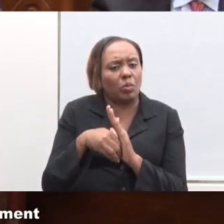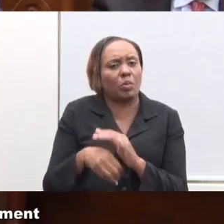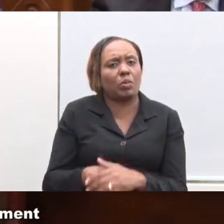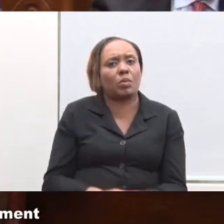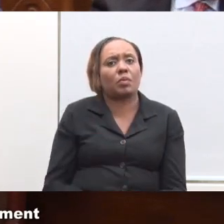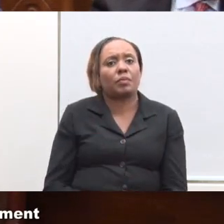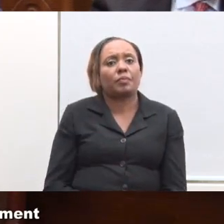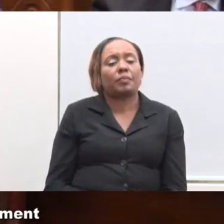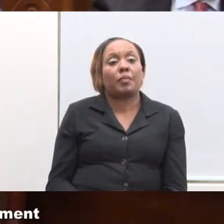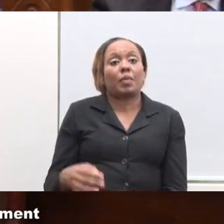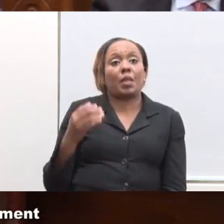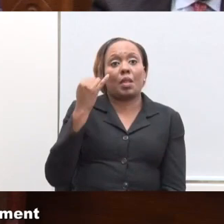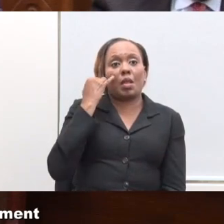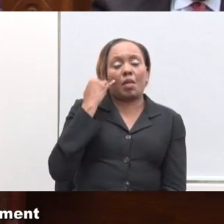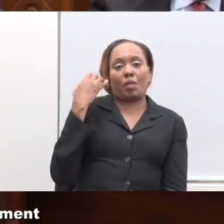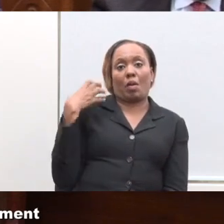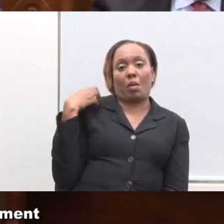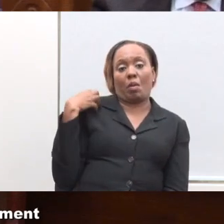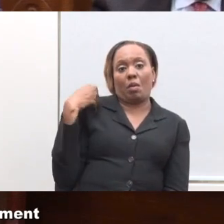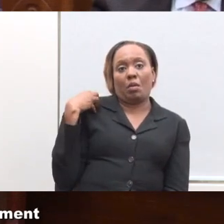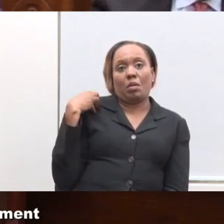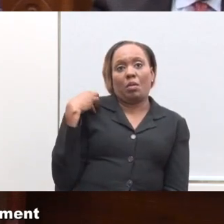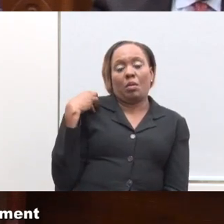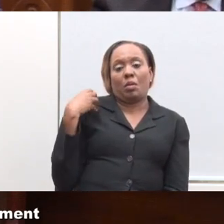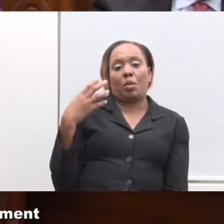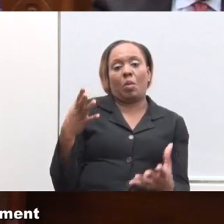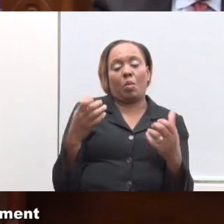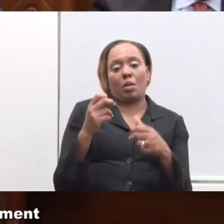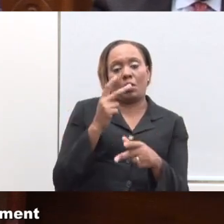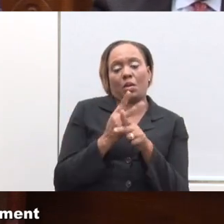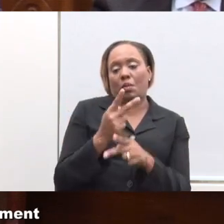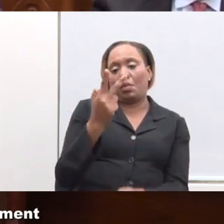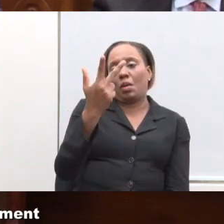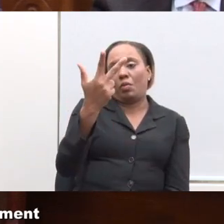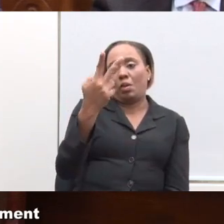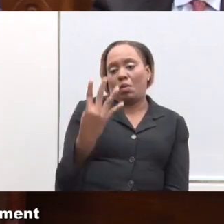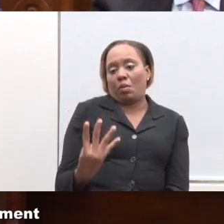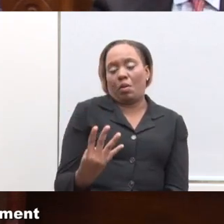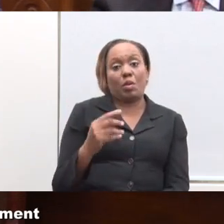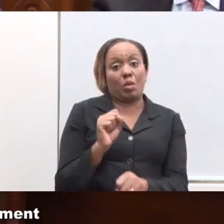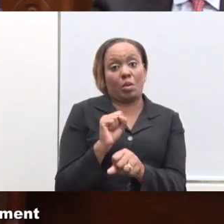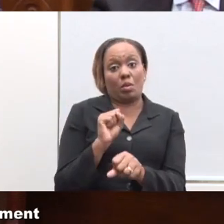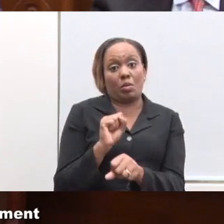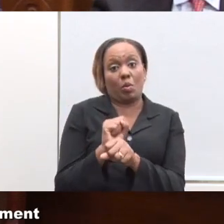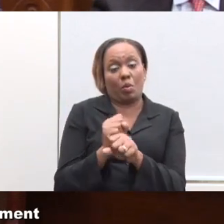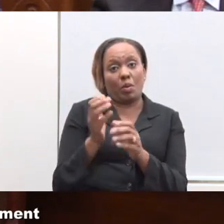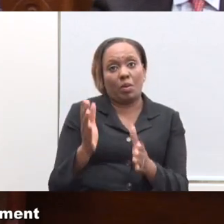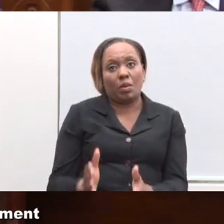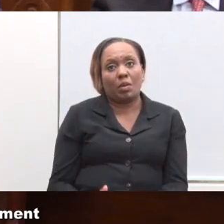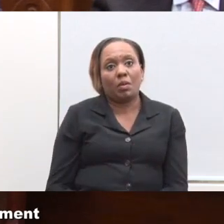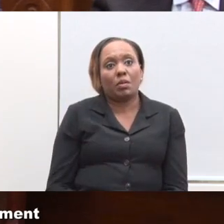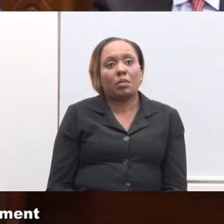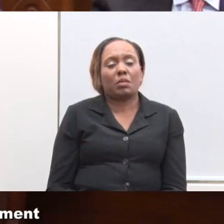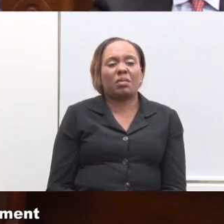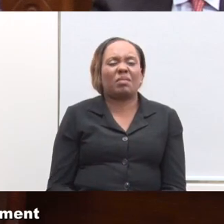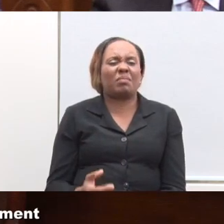who are prepared to retain 3/4 of their workforce, even if some on short week, we are going